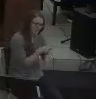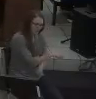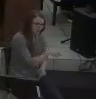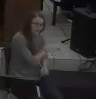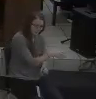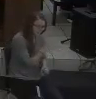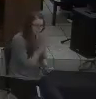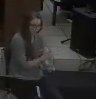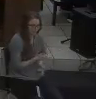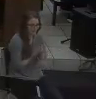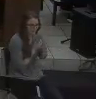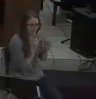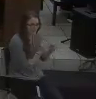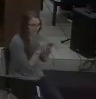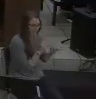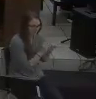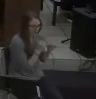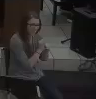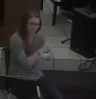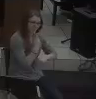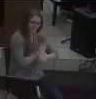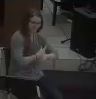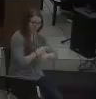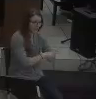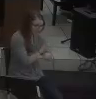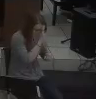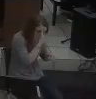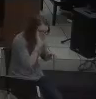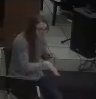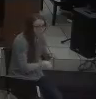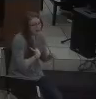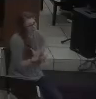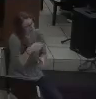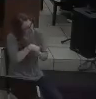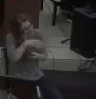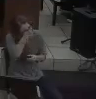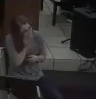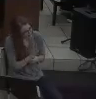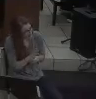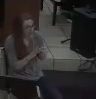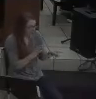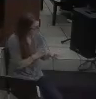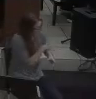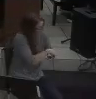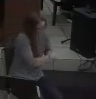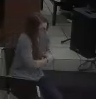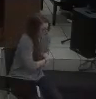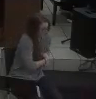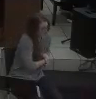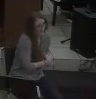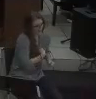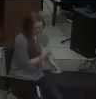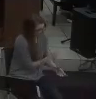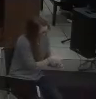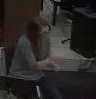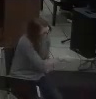well. On that day, you'll know that I am in God, and you are in me, and I am in